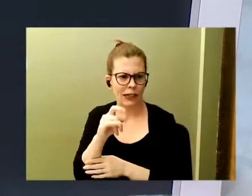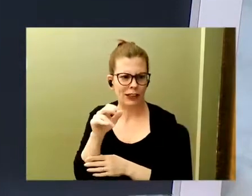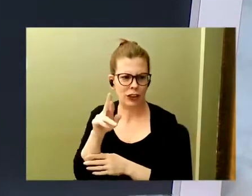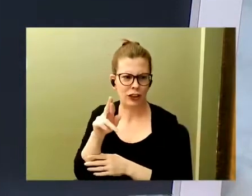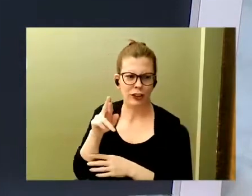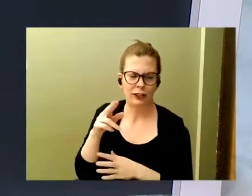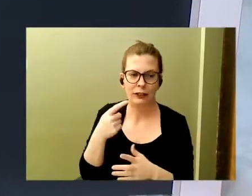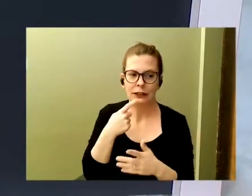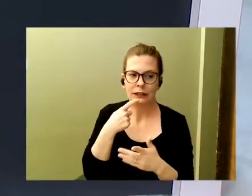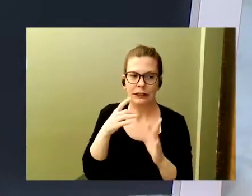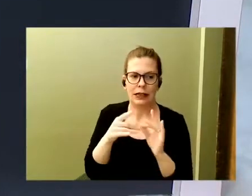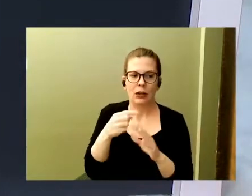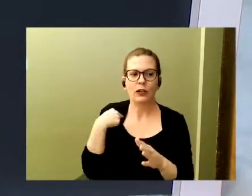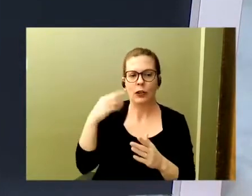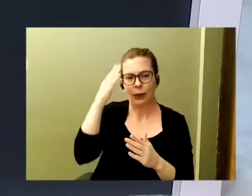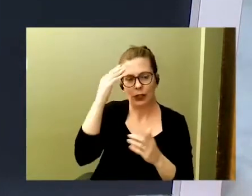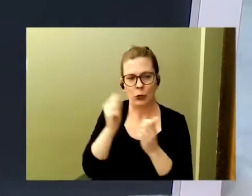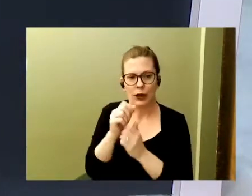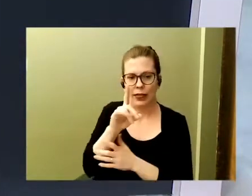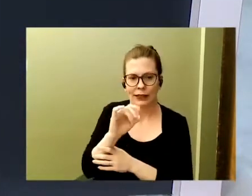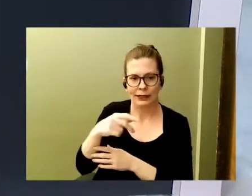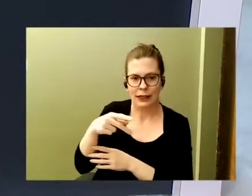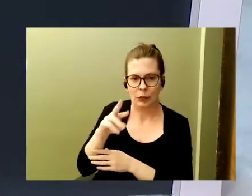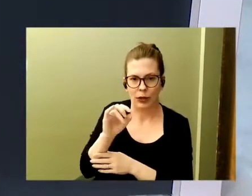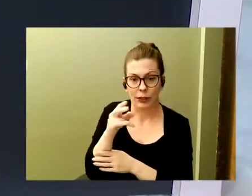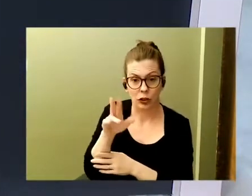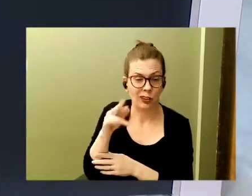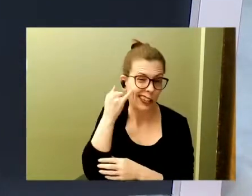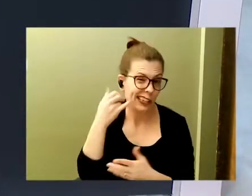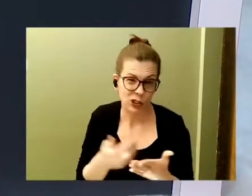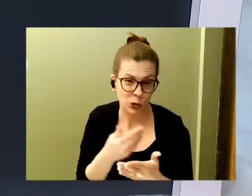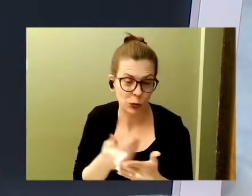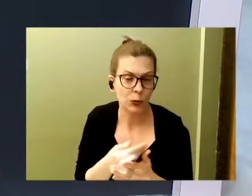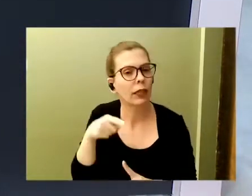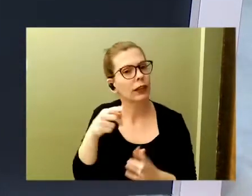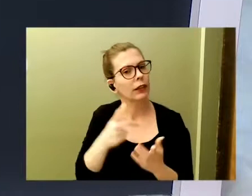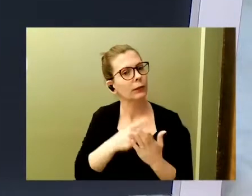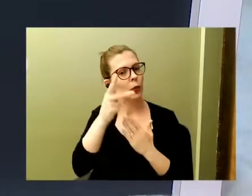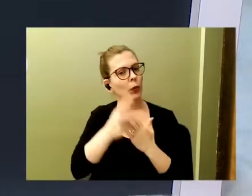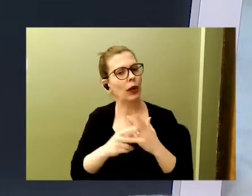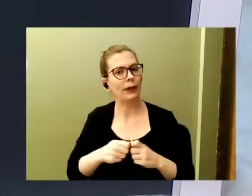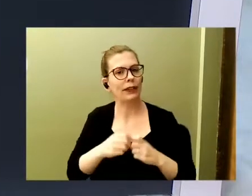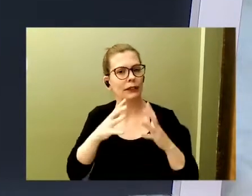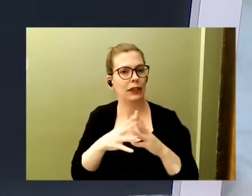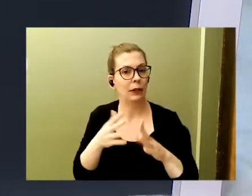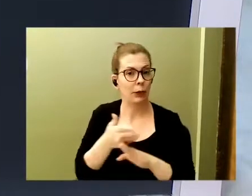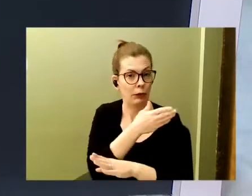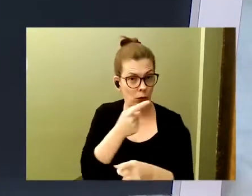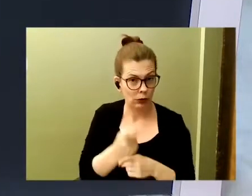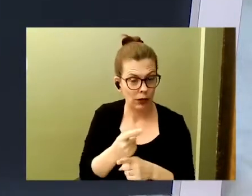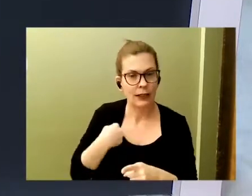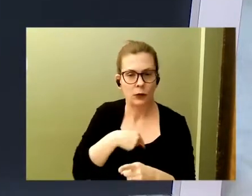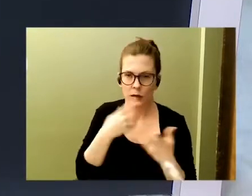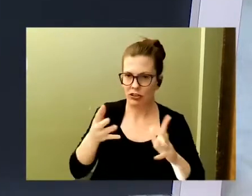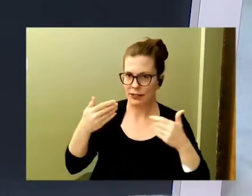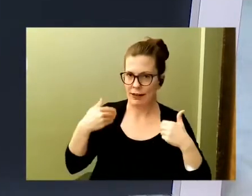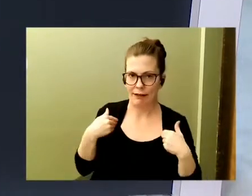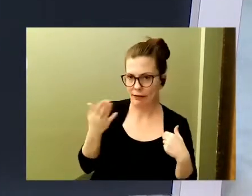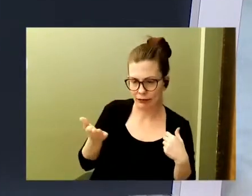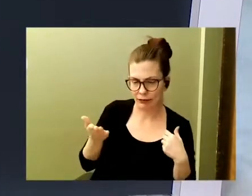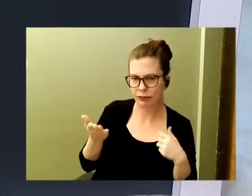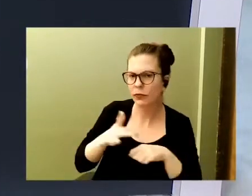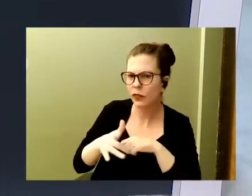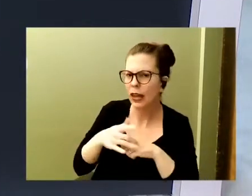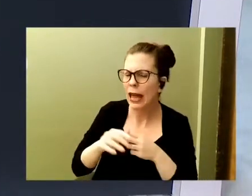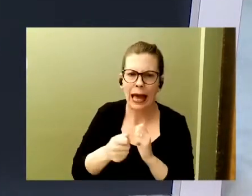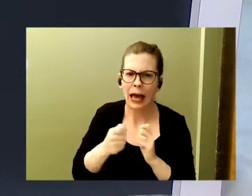familiar with DeepRacer, or if you're new, this is a program that existed before. So we had DeepRacer. So how has it evolved, and